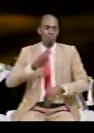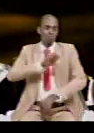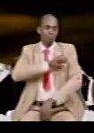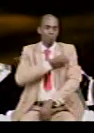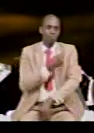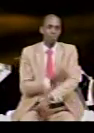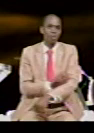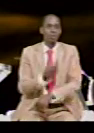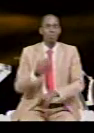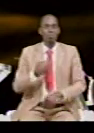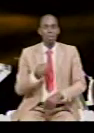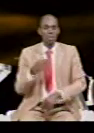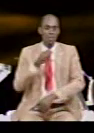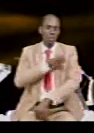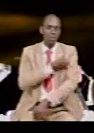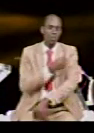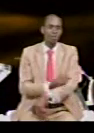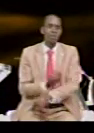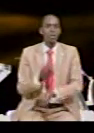me. Strengthened me.